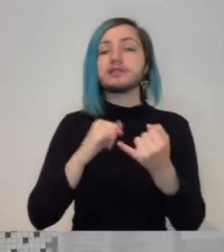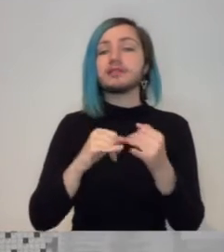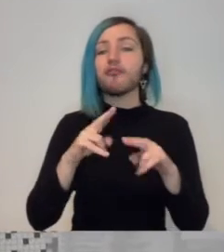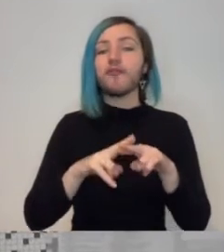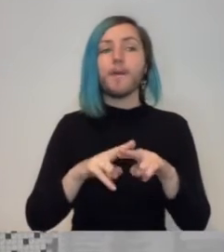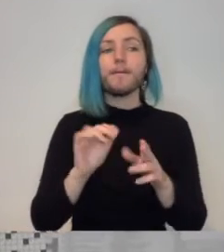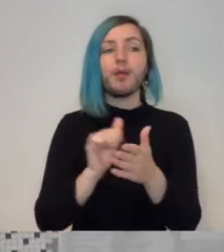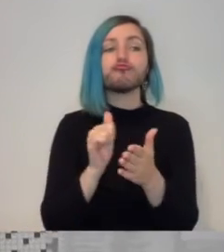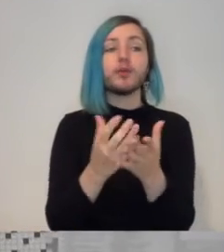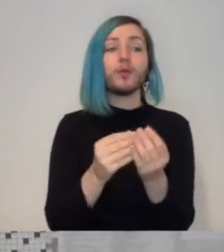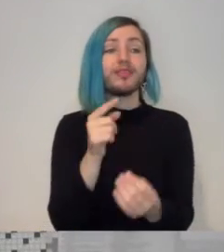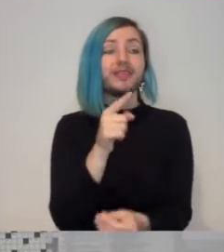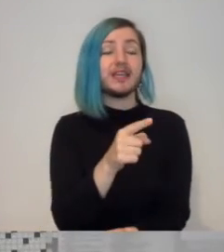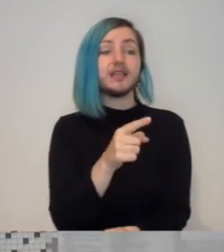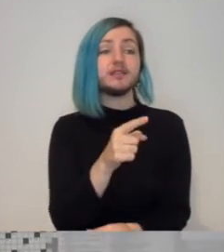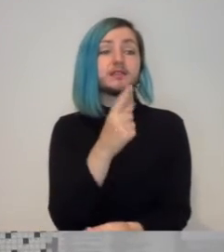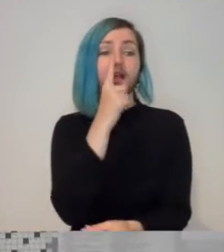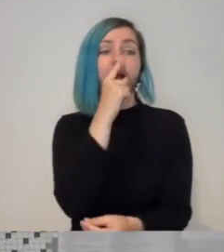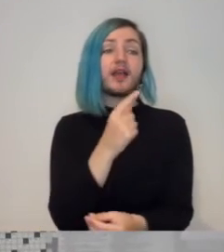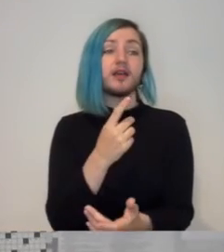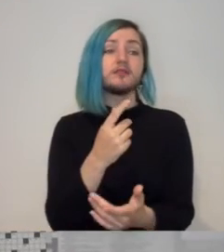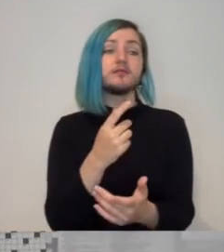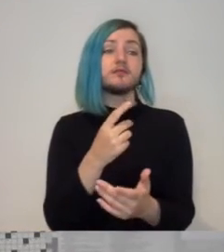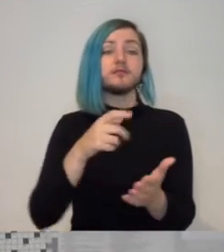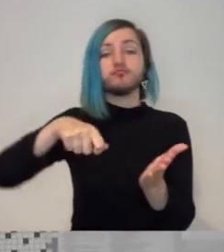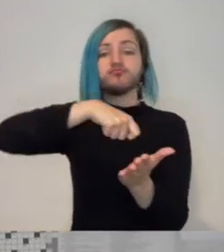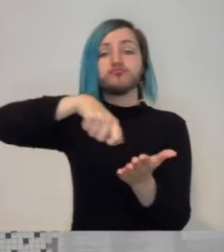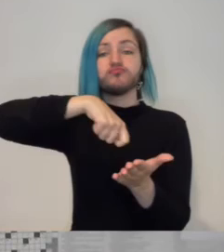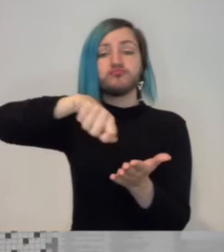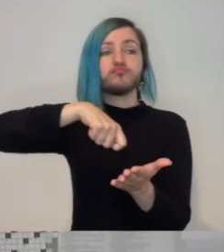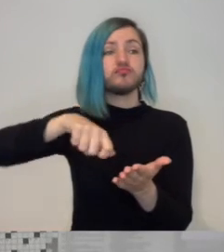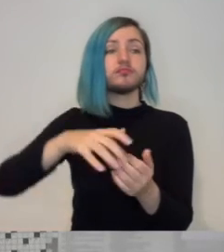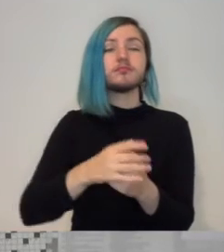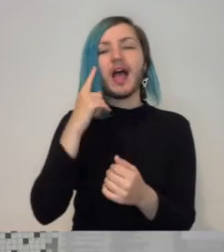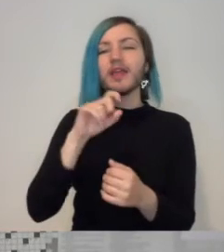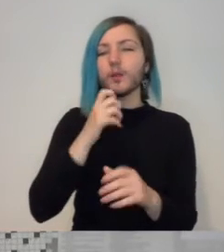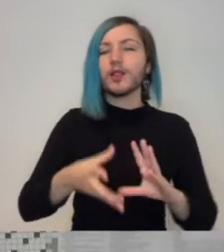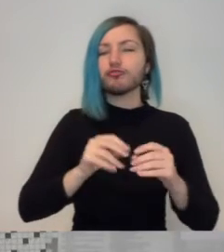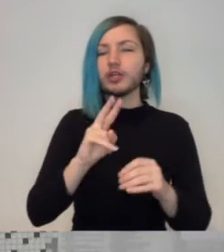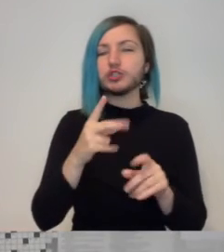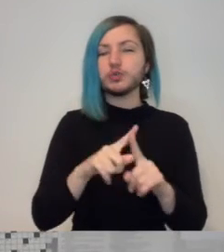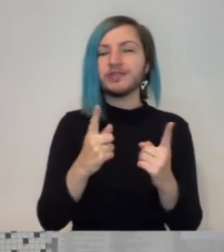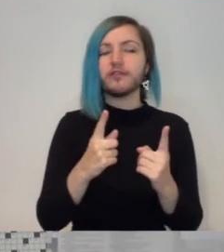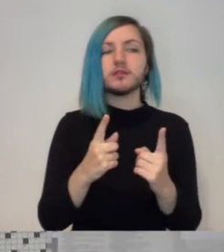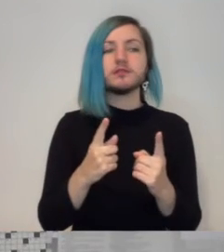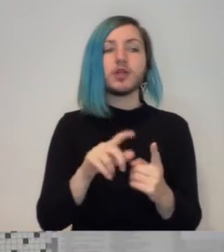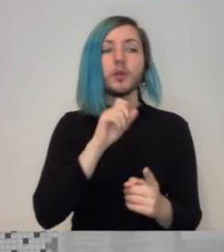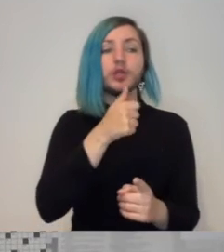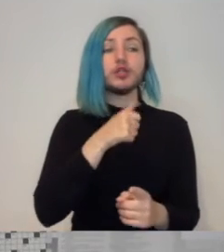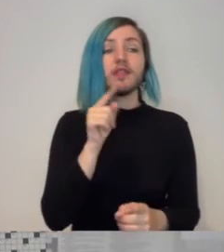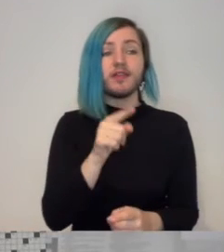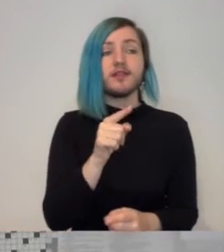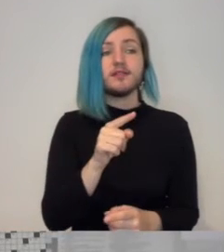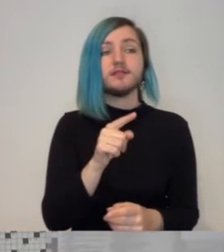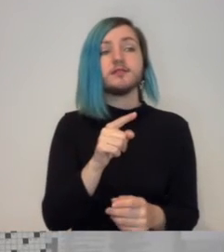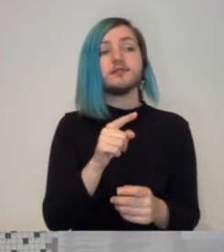ones, I can do it on top. So I think I'm probably going to make two different prints. So I'm going to use this, and then I'm probably